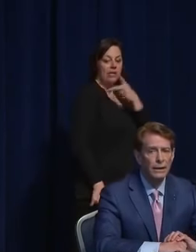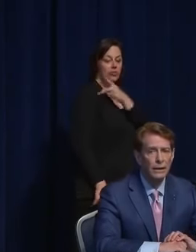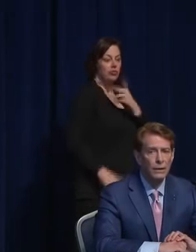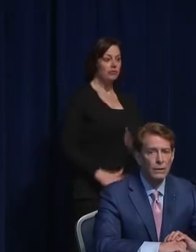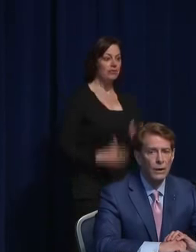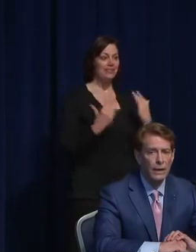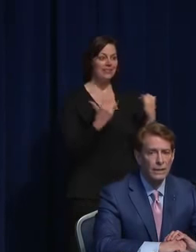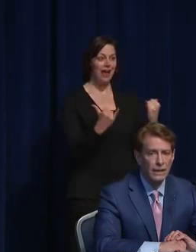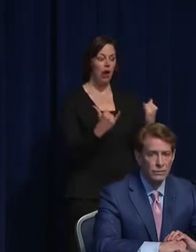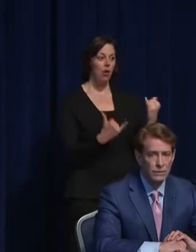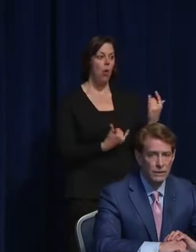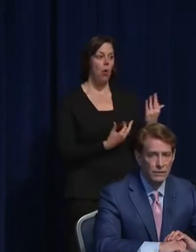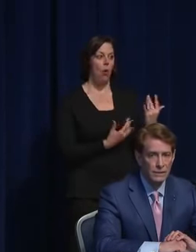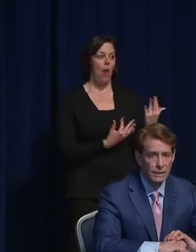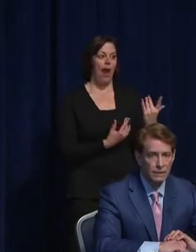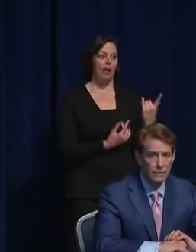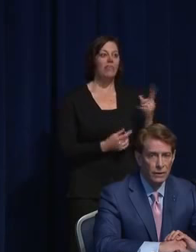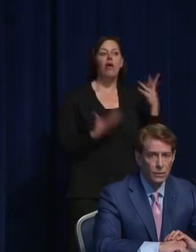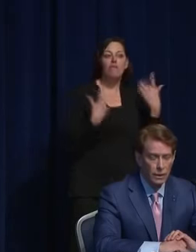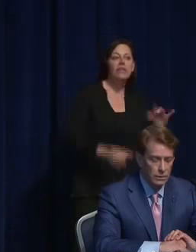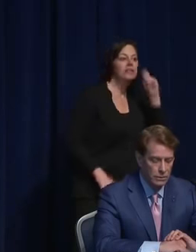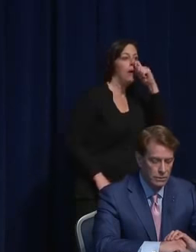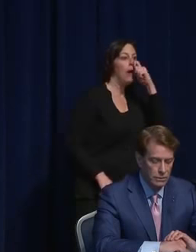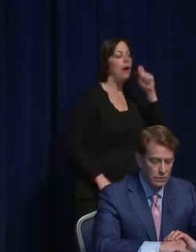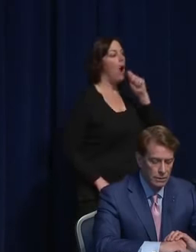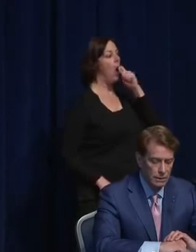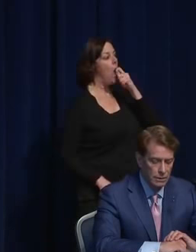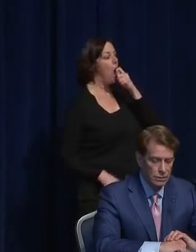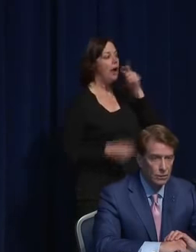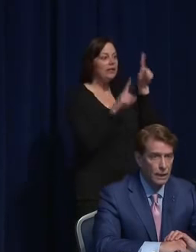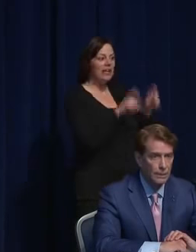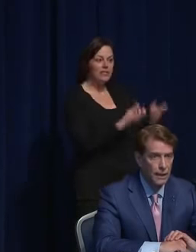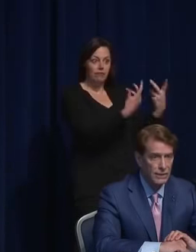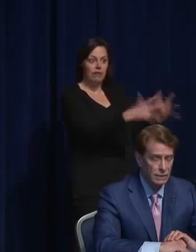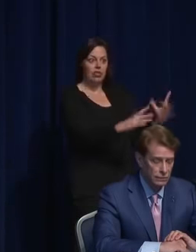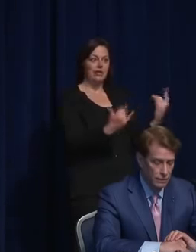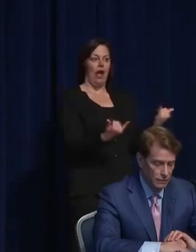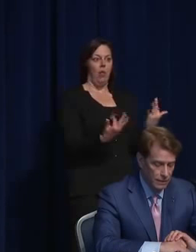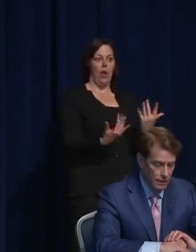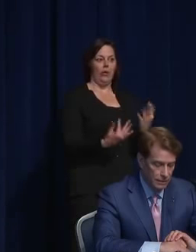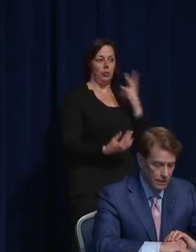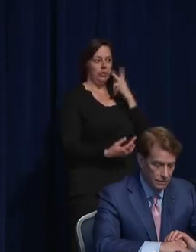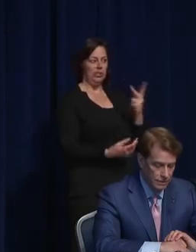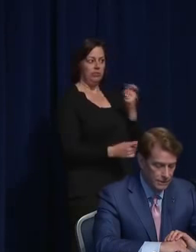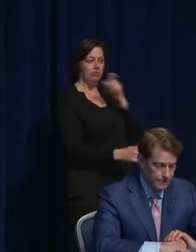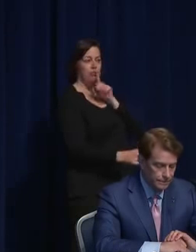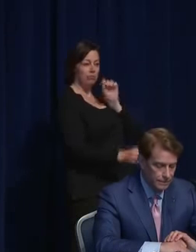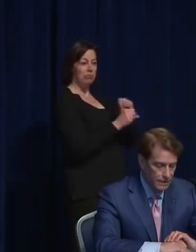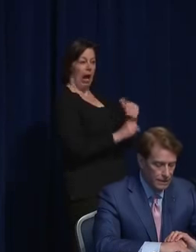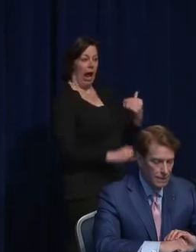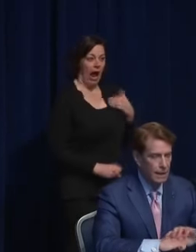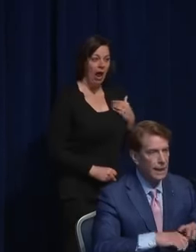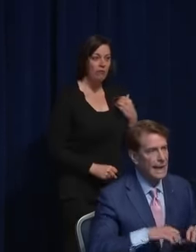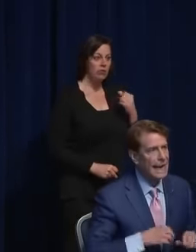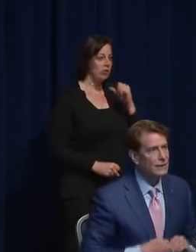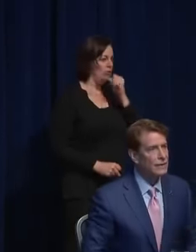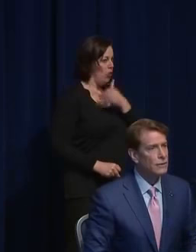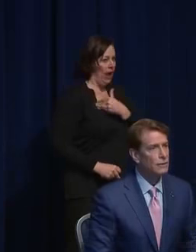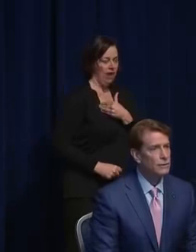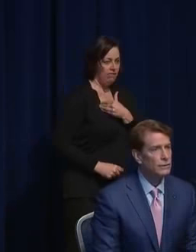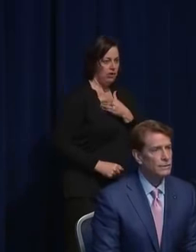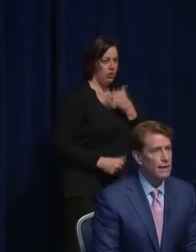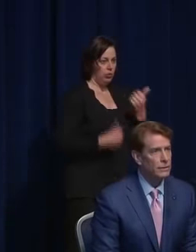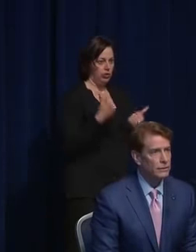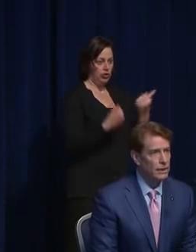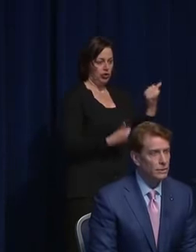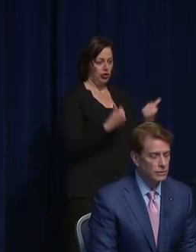that are awaiting test results that very well could turn into positive COVID patients. At Hackensack